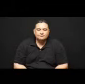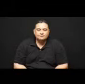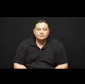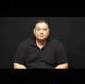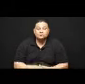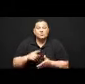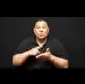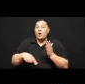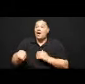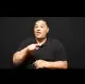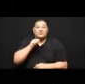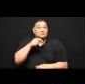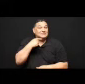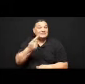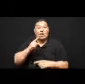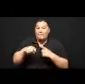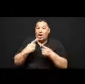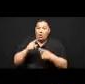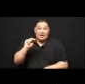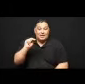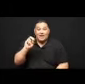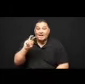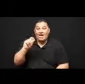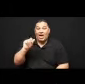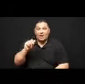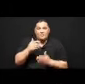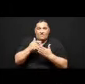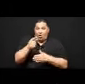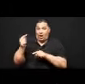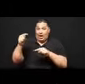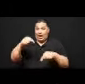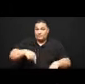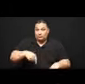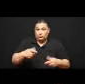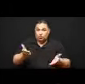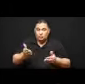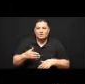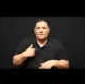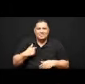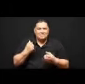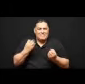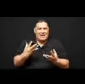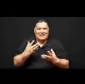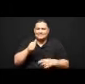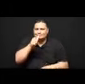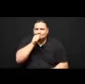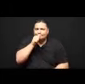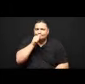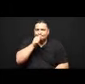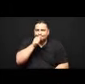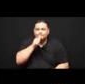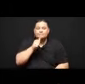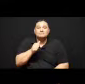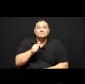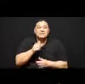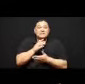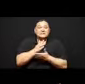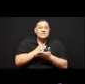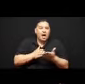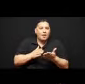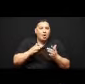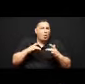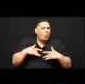What they don't tell you about Nevada before you come here is that there are many secrets. Some are